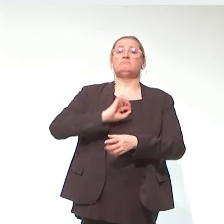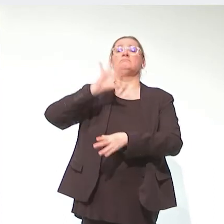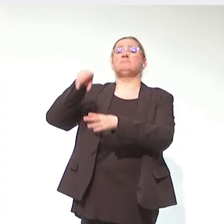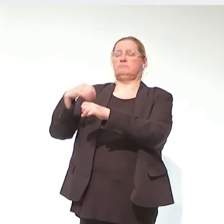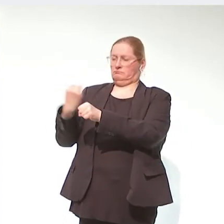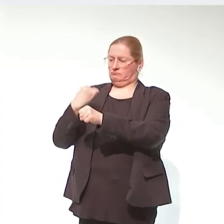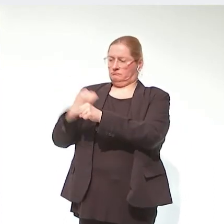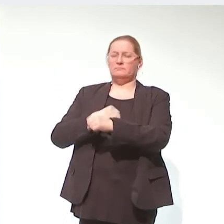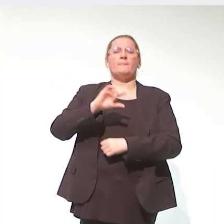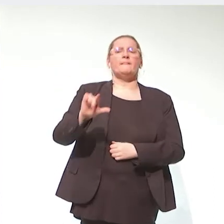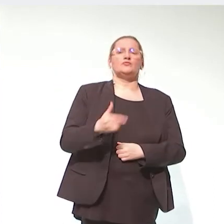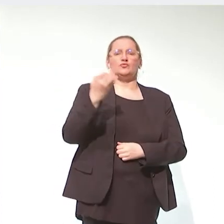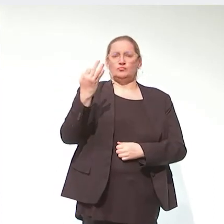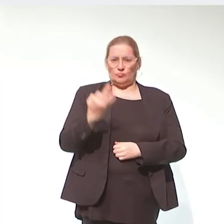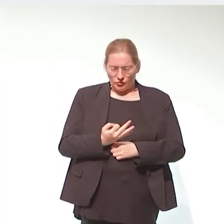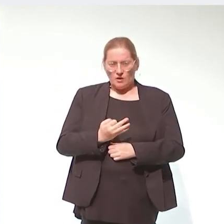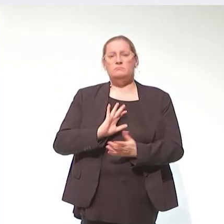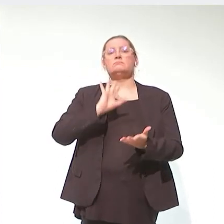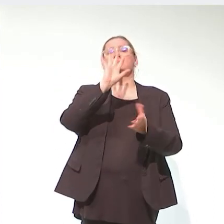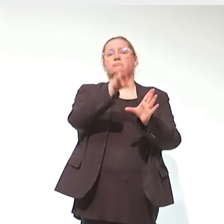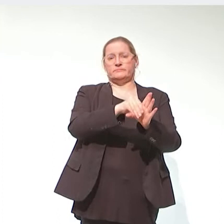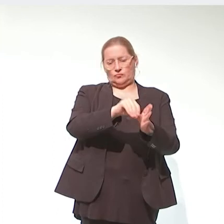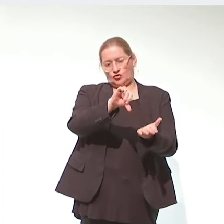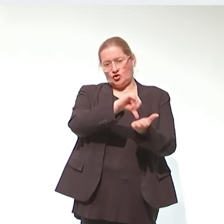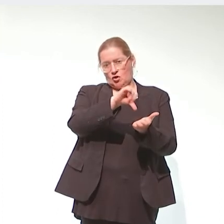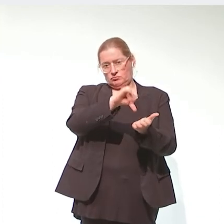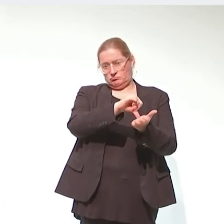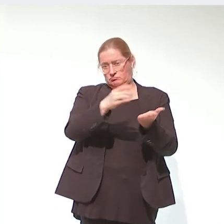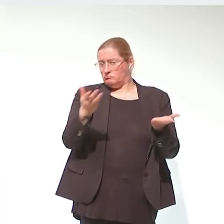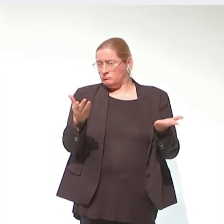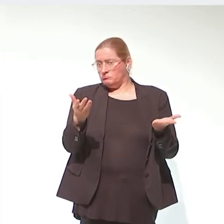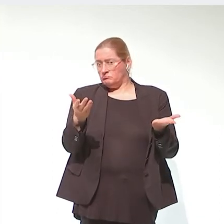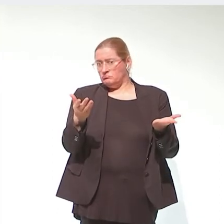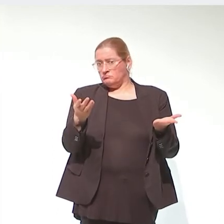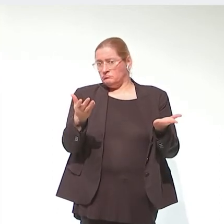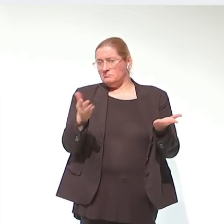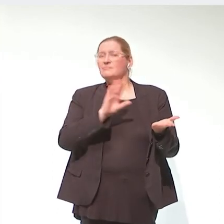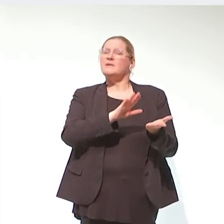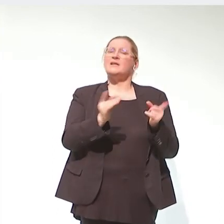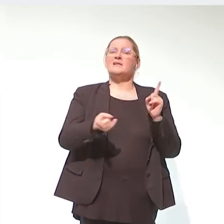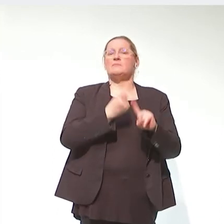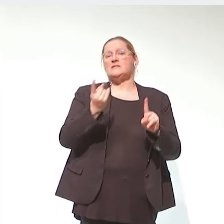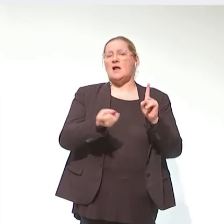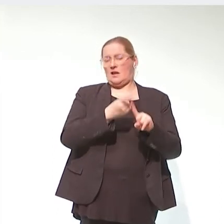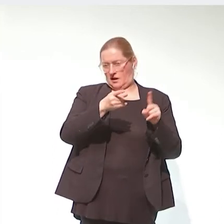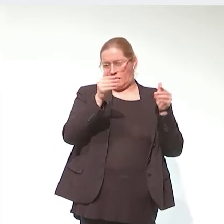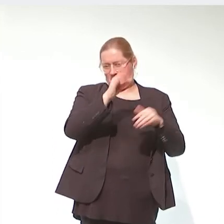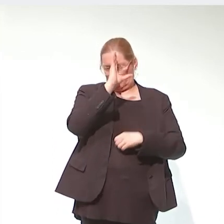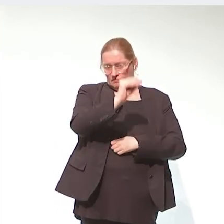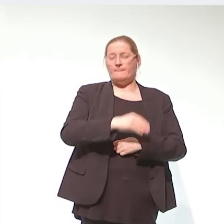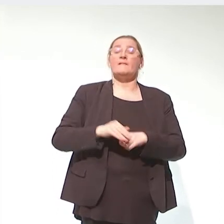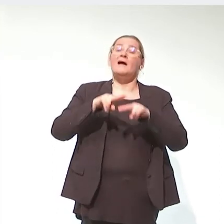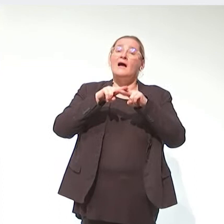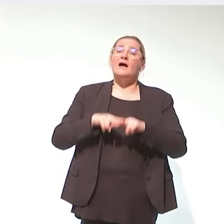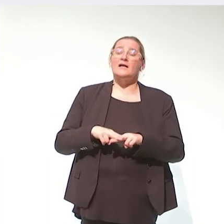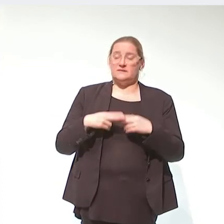day centers for creative occupation, and 24% are still waiting for a